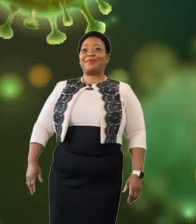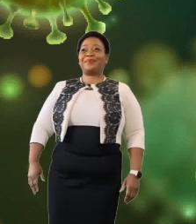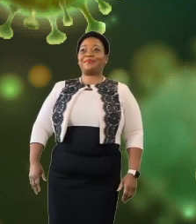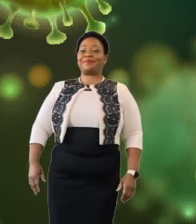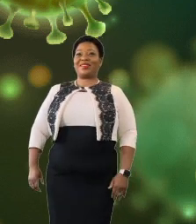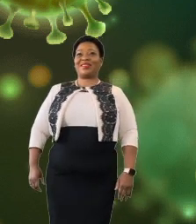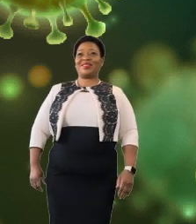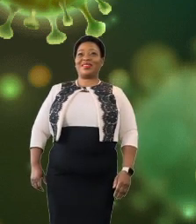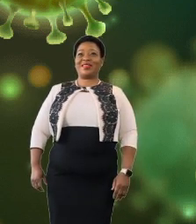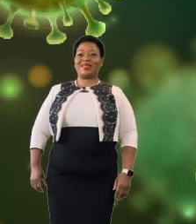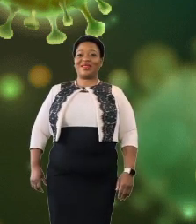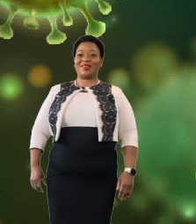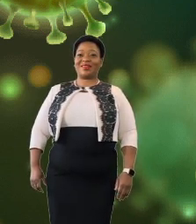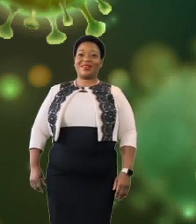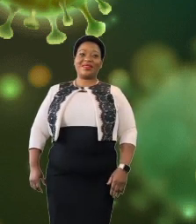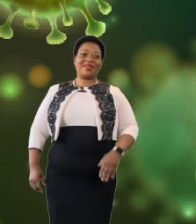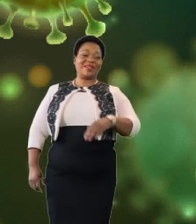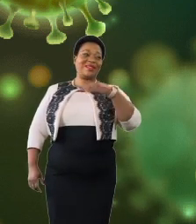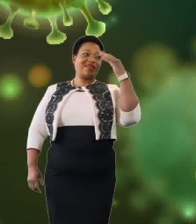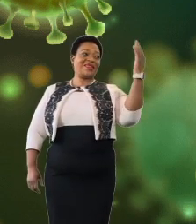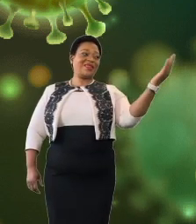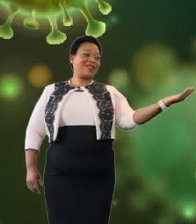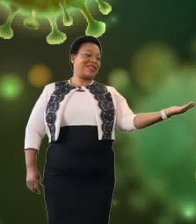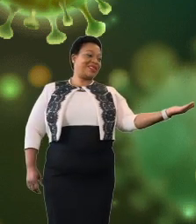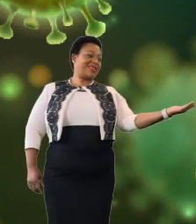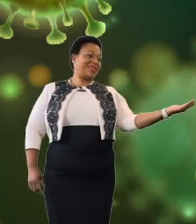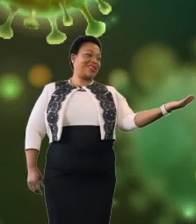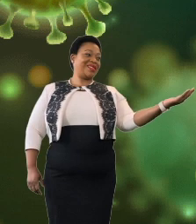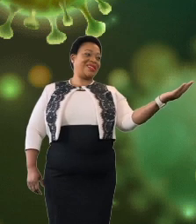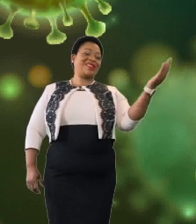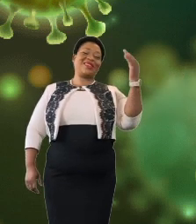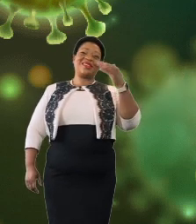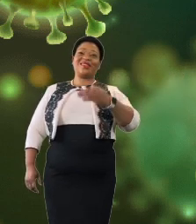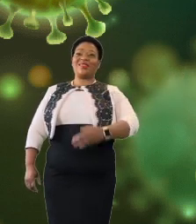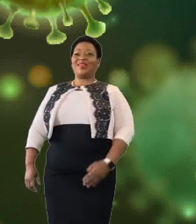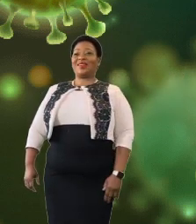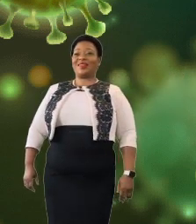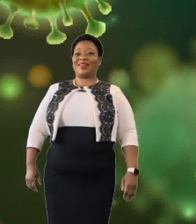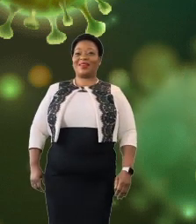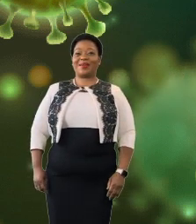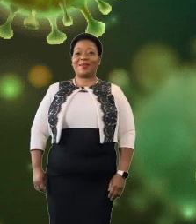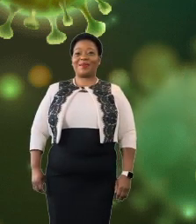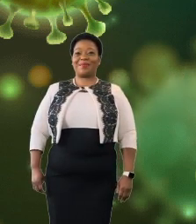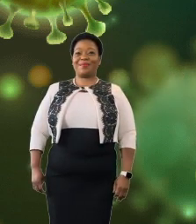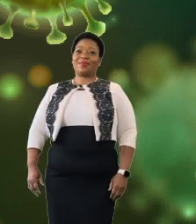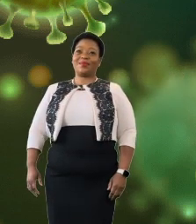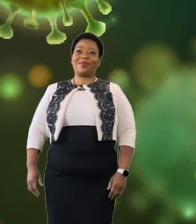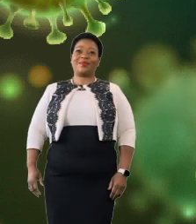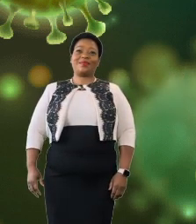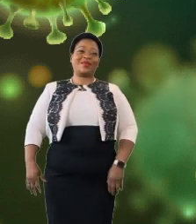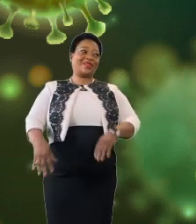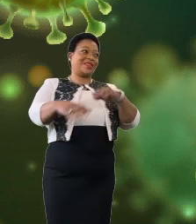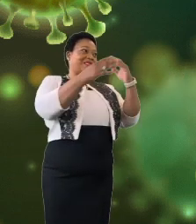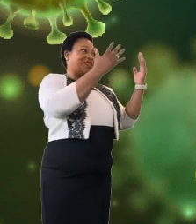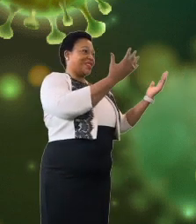responsibly probably in half or a quarter of the time that we are currently doing. And that is what we're going to push for, is to have